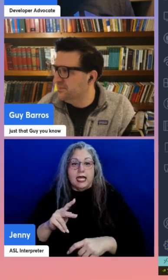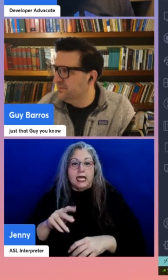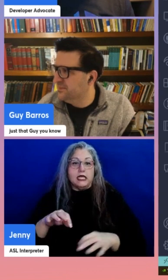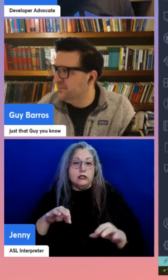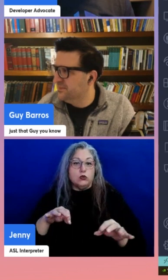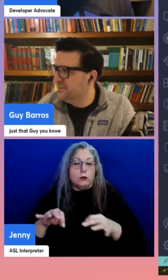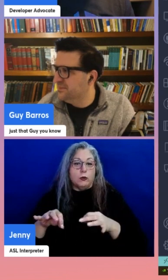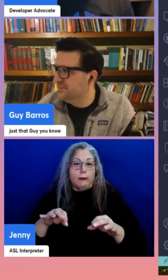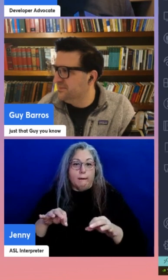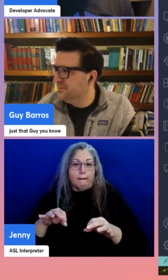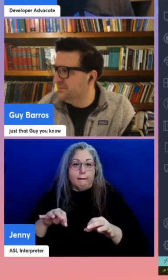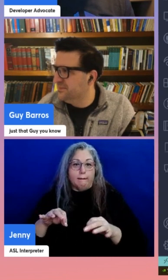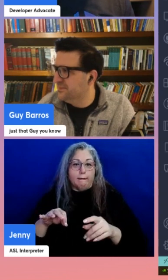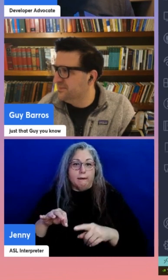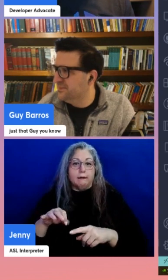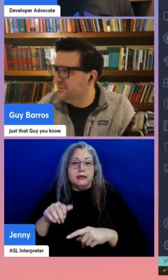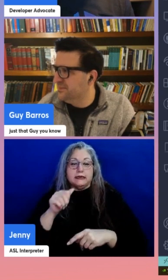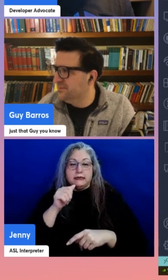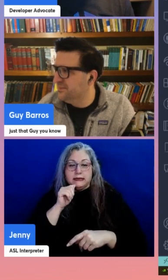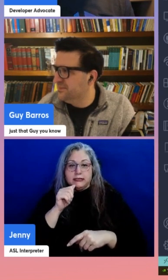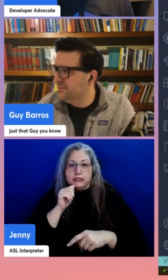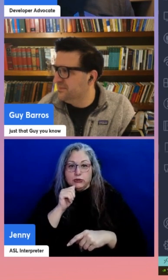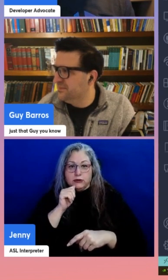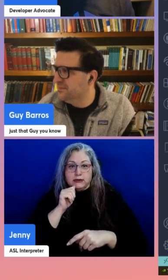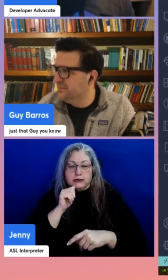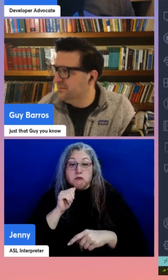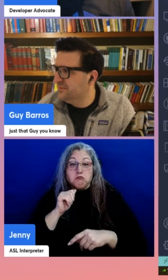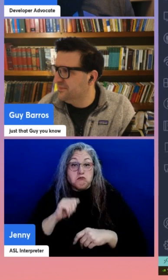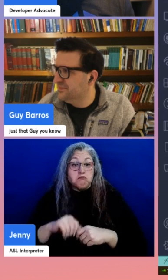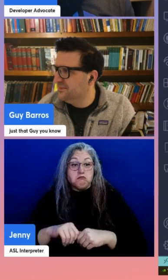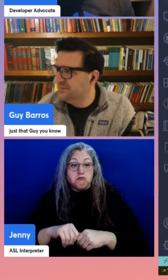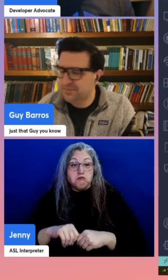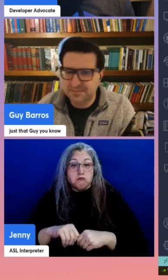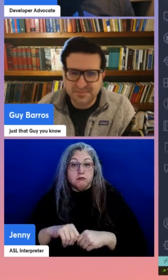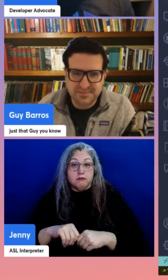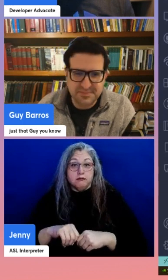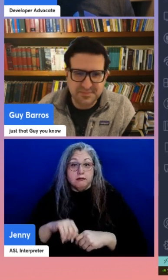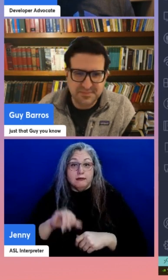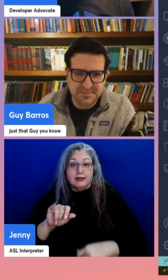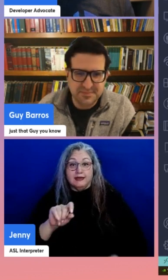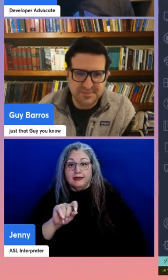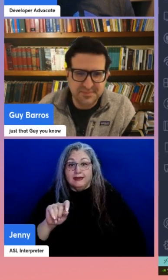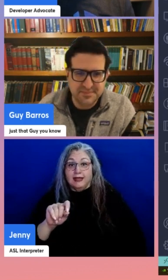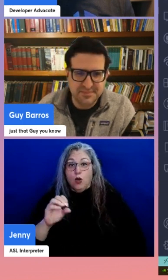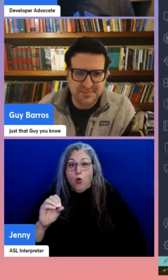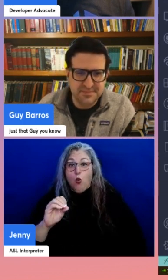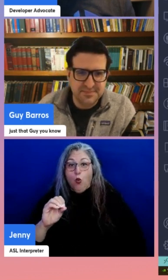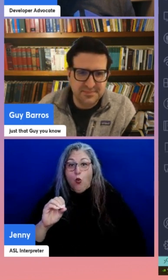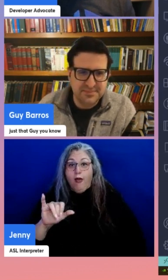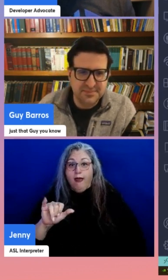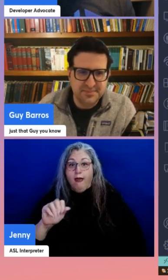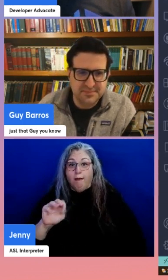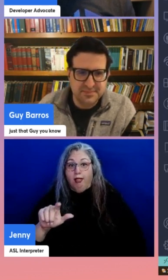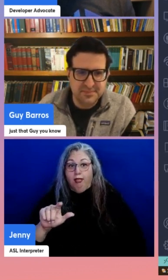Describe secret that -o YAML